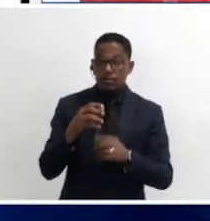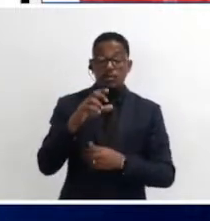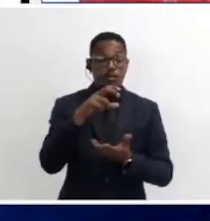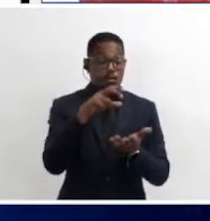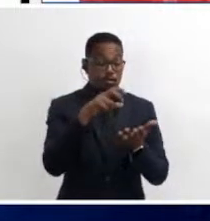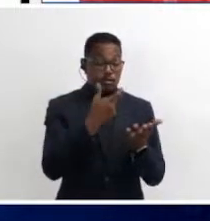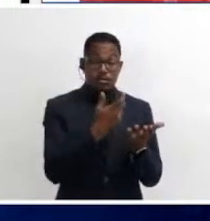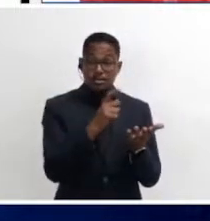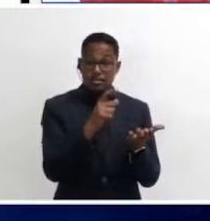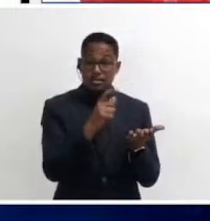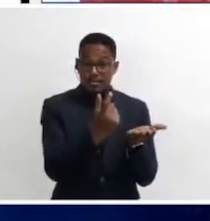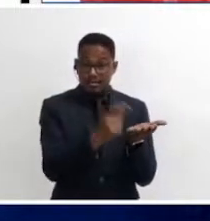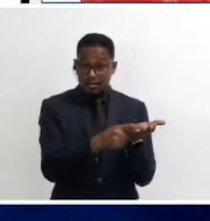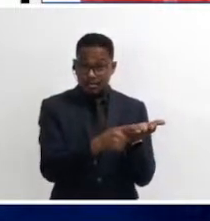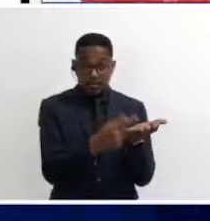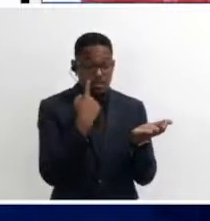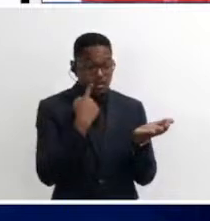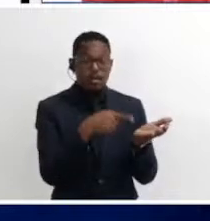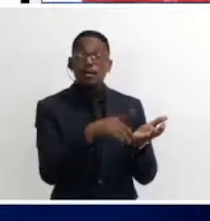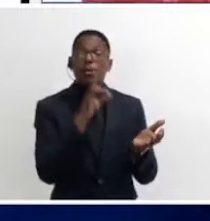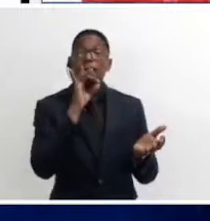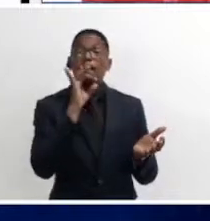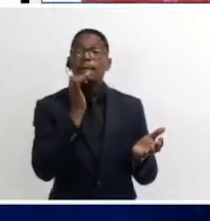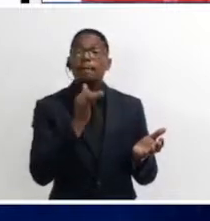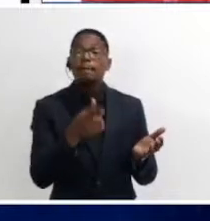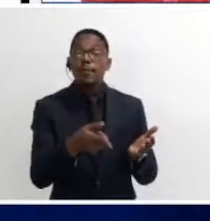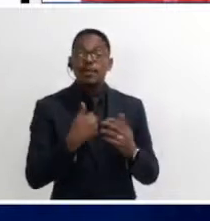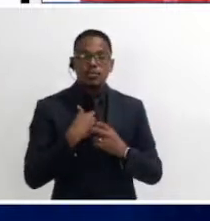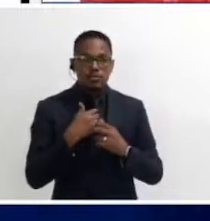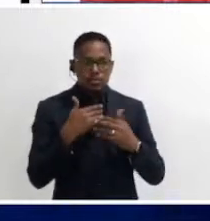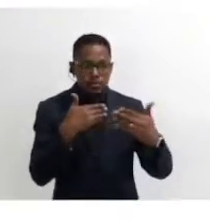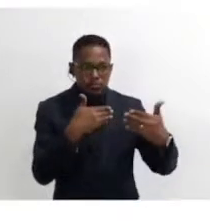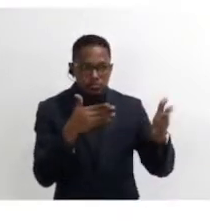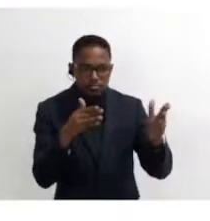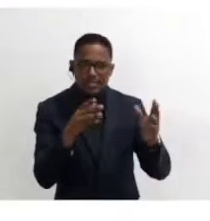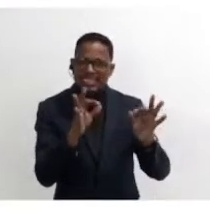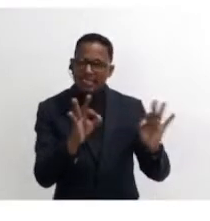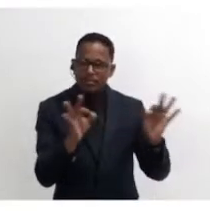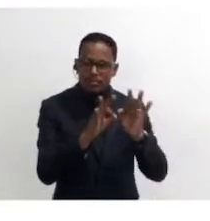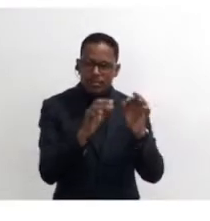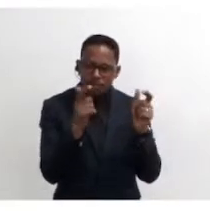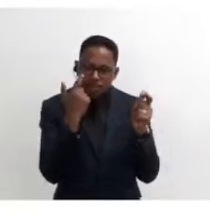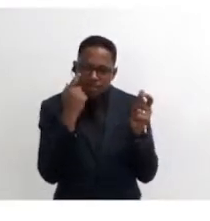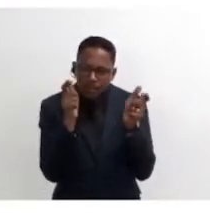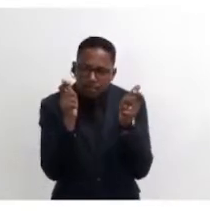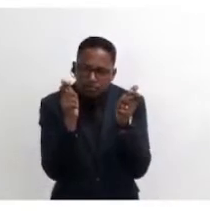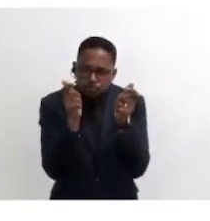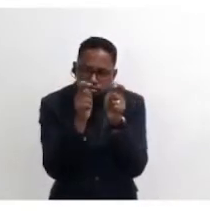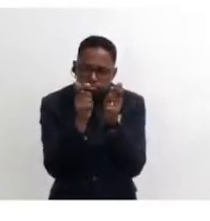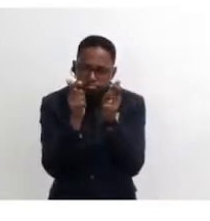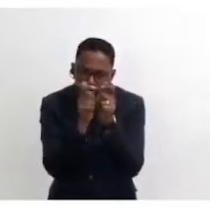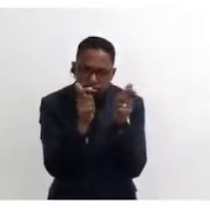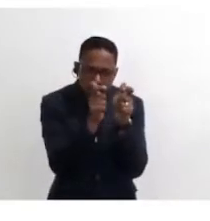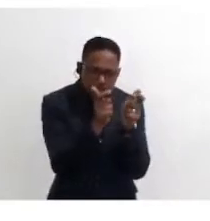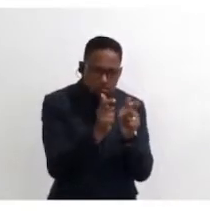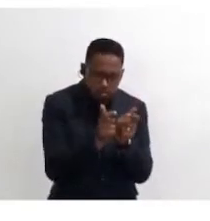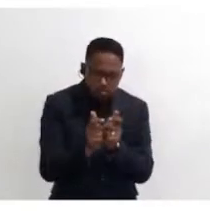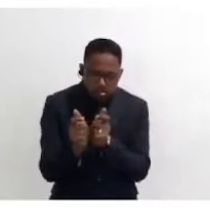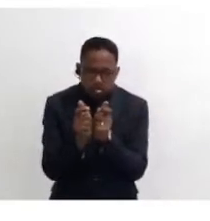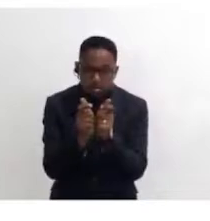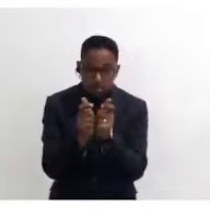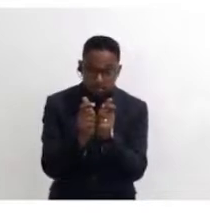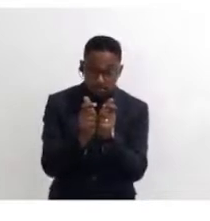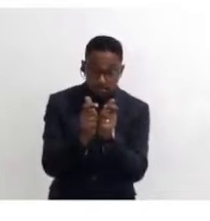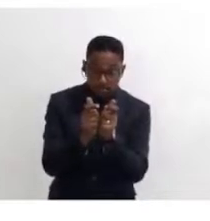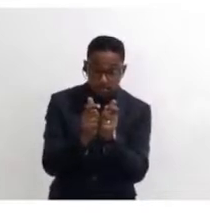translation. So you can see at the very bottom, very, very tiny interconnects. And at the top, very large